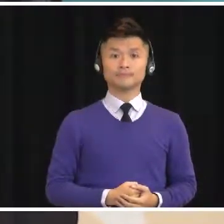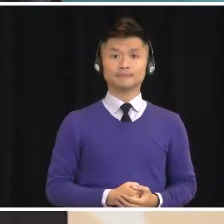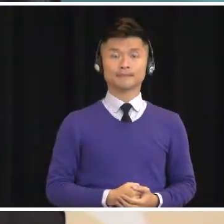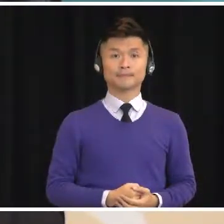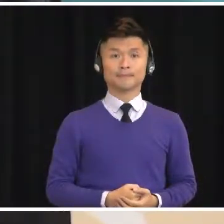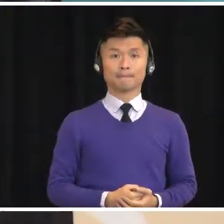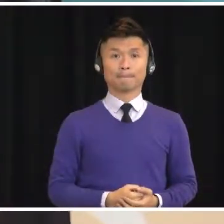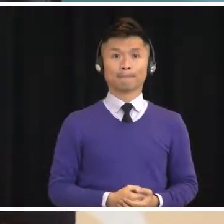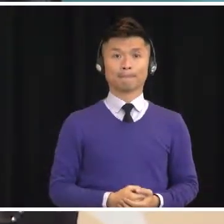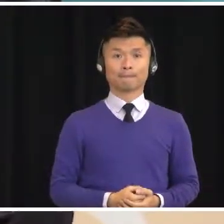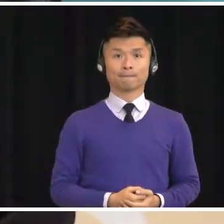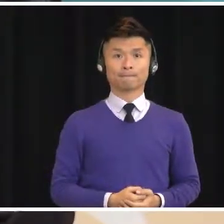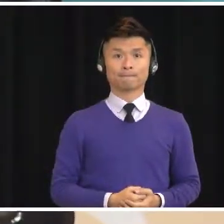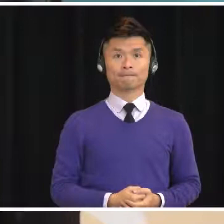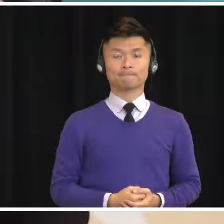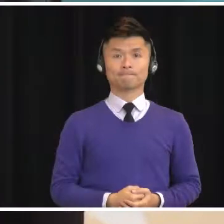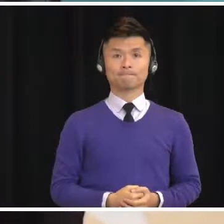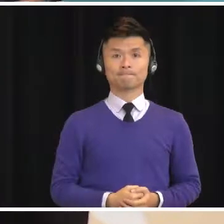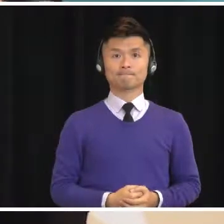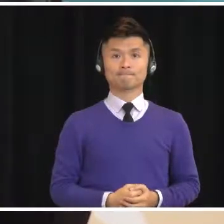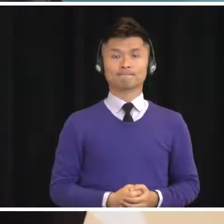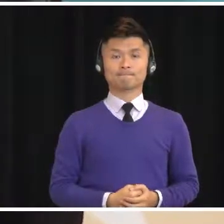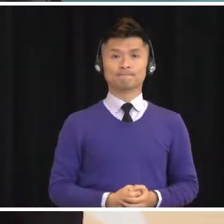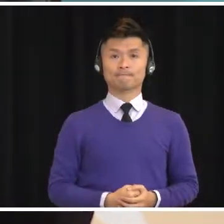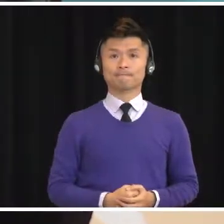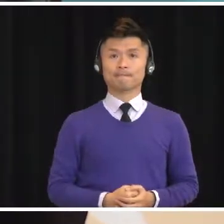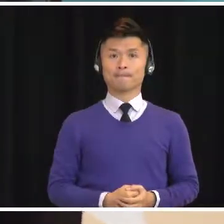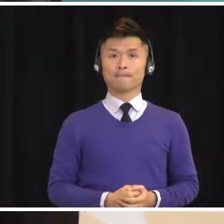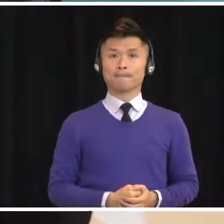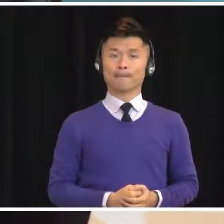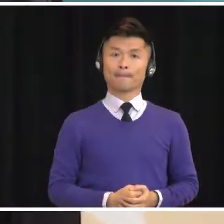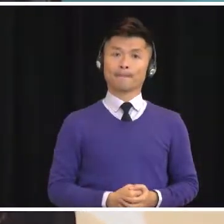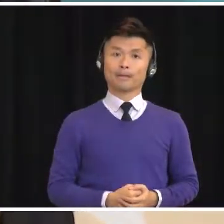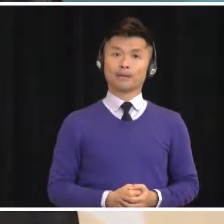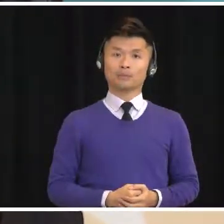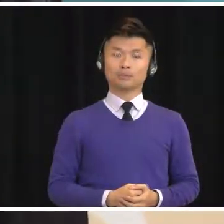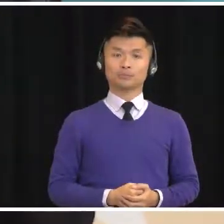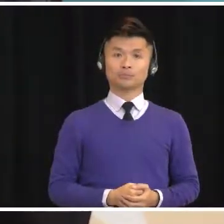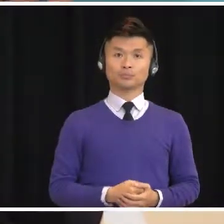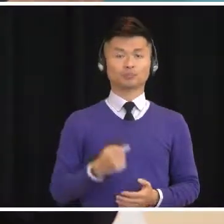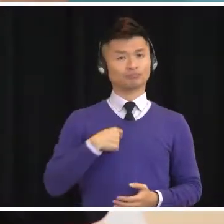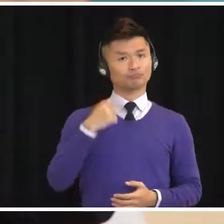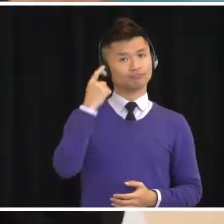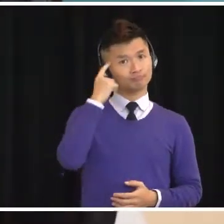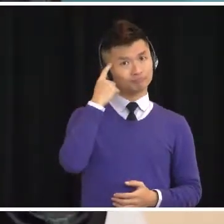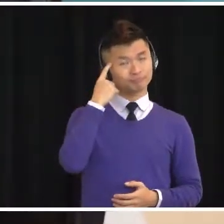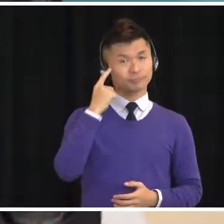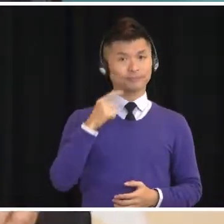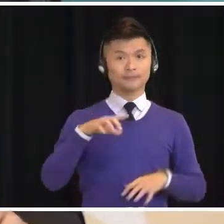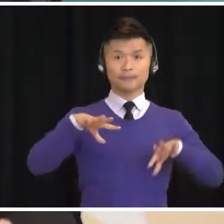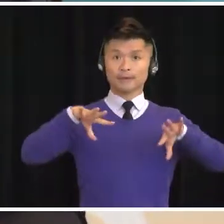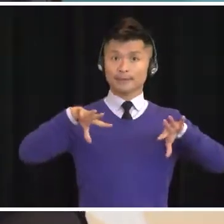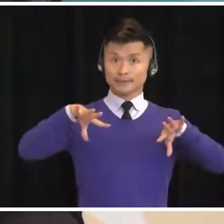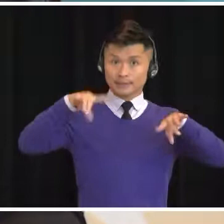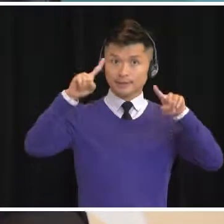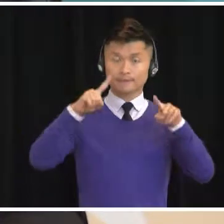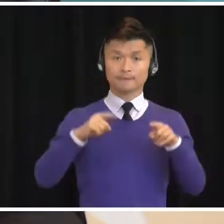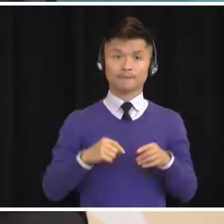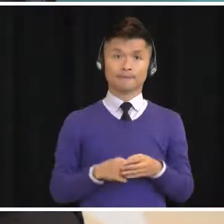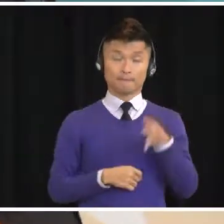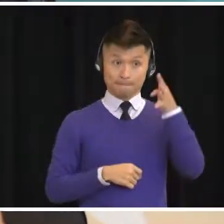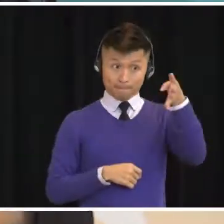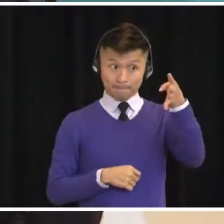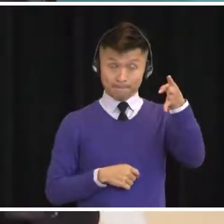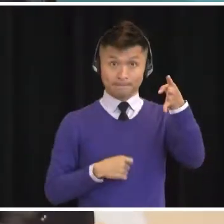is, to the extent that it is a relatively vague one, and in the context of human rights,